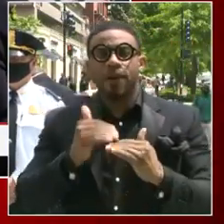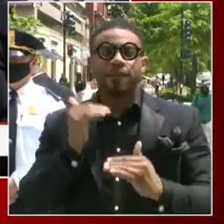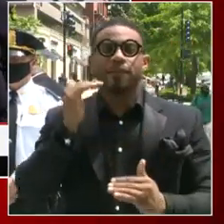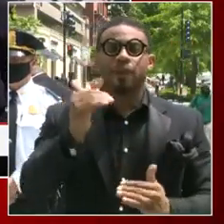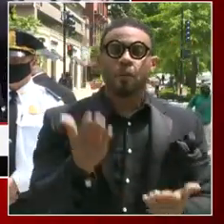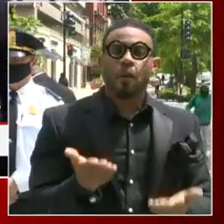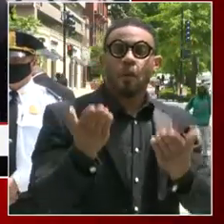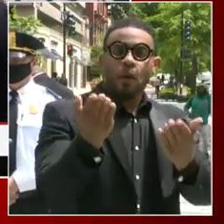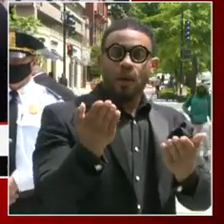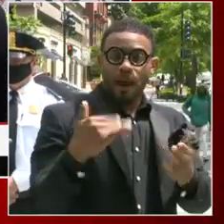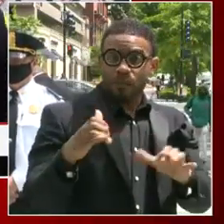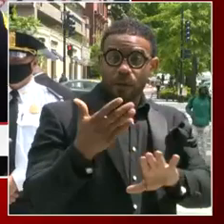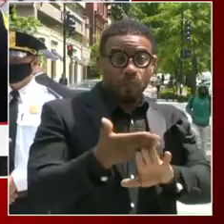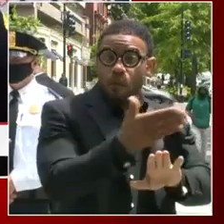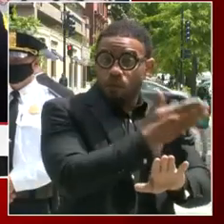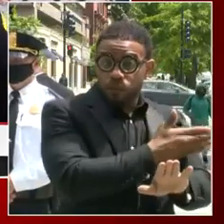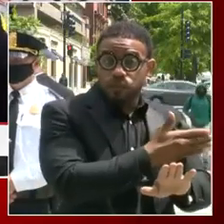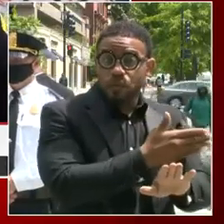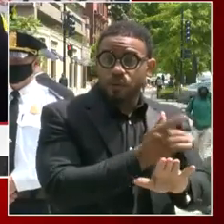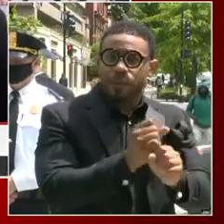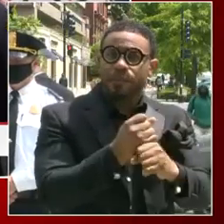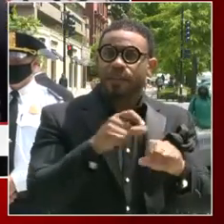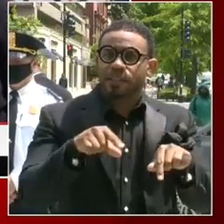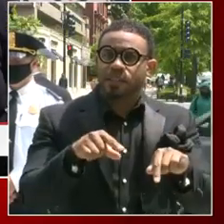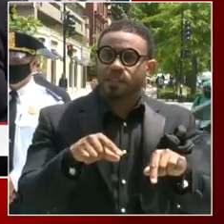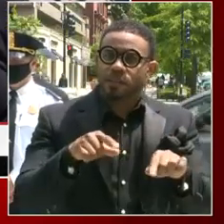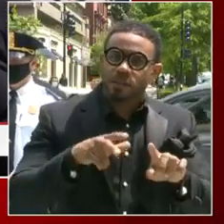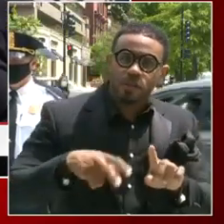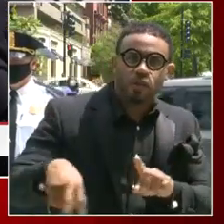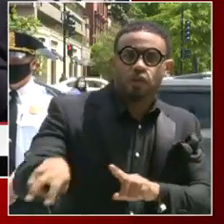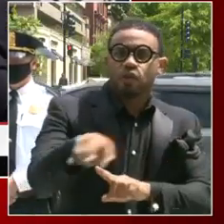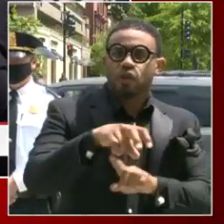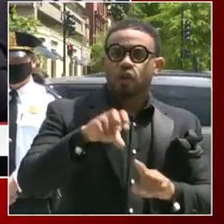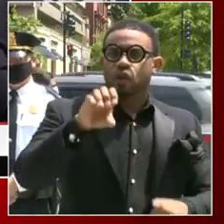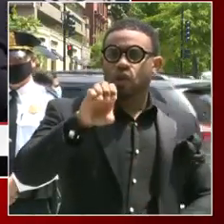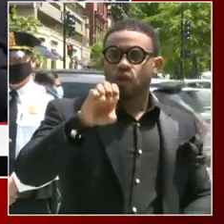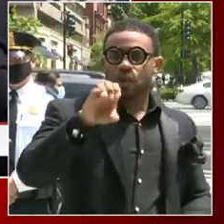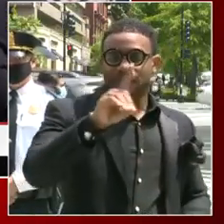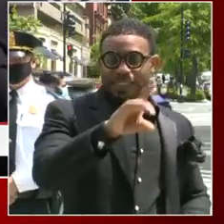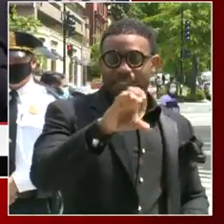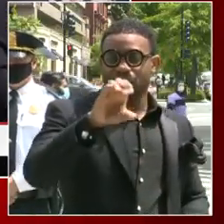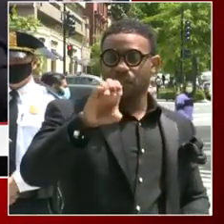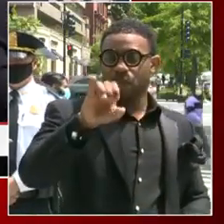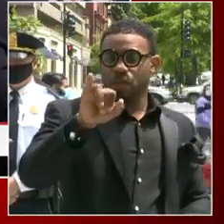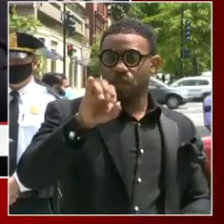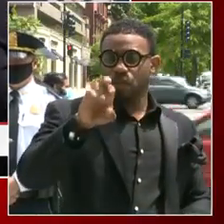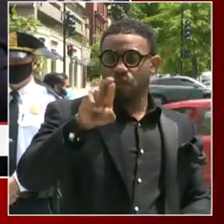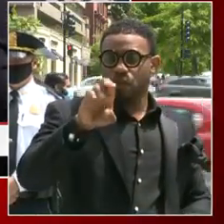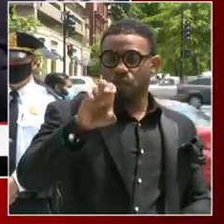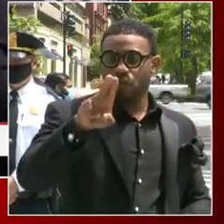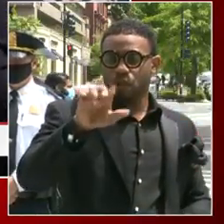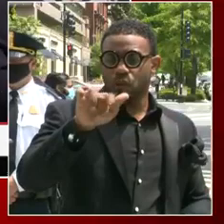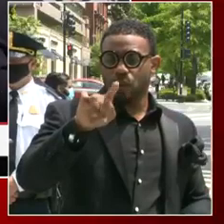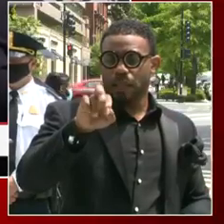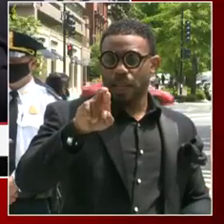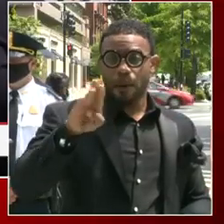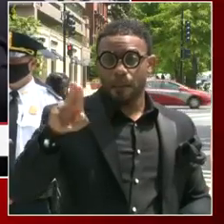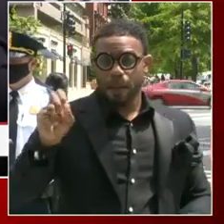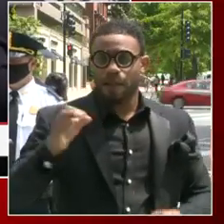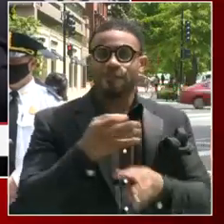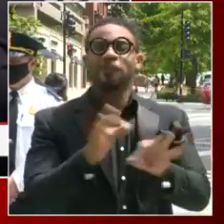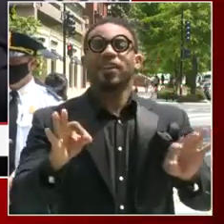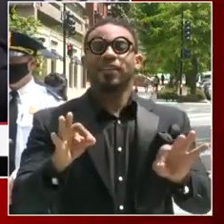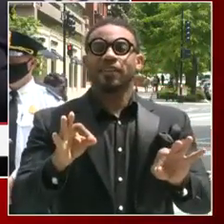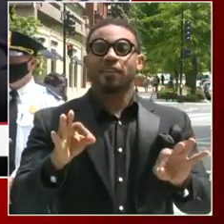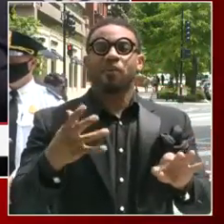the proposal that I've done before to make the circulator free. But most importantly, we want everyone